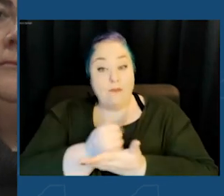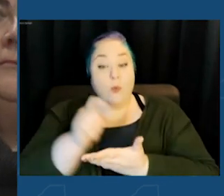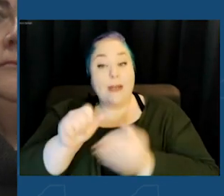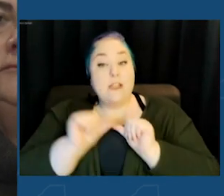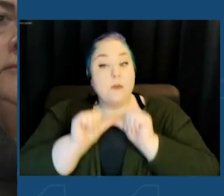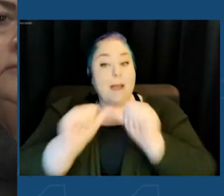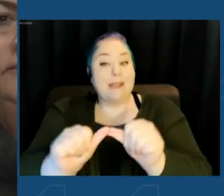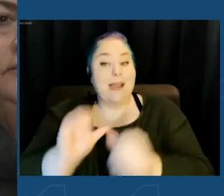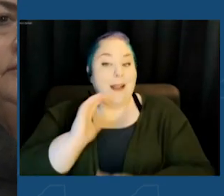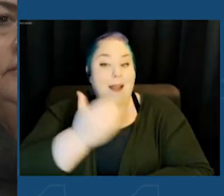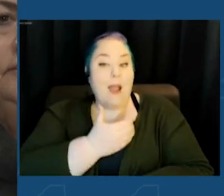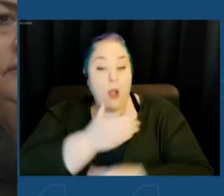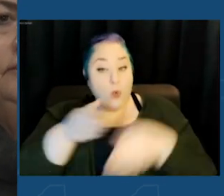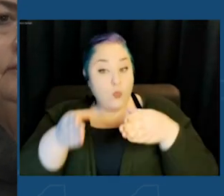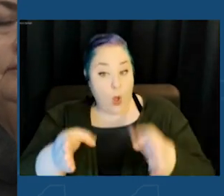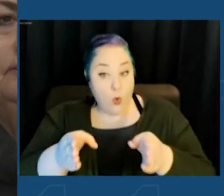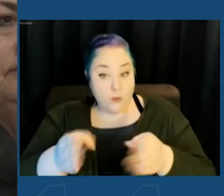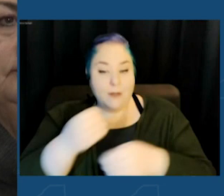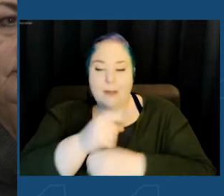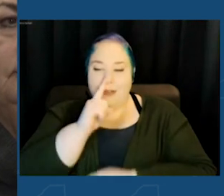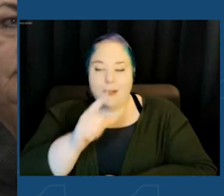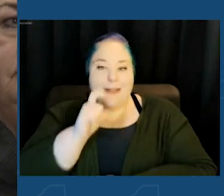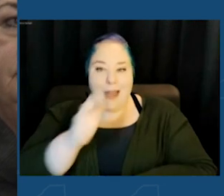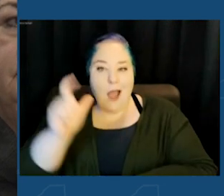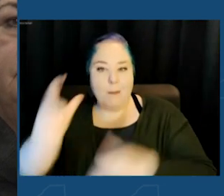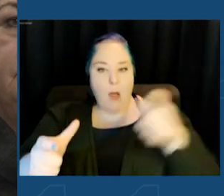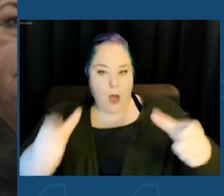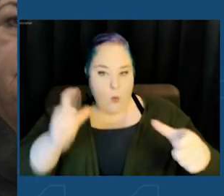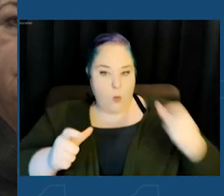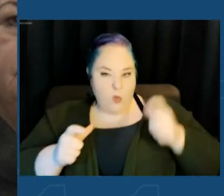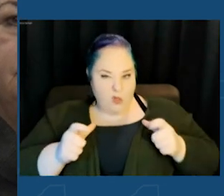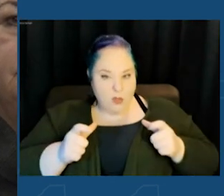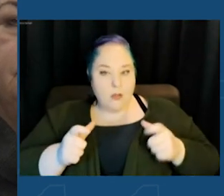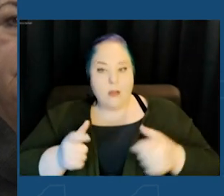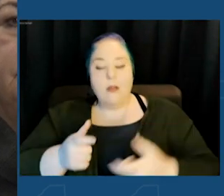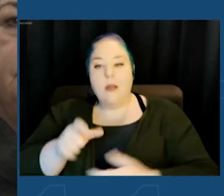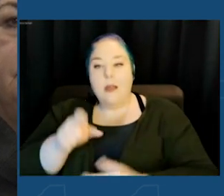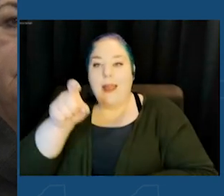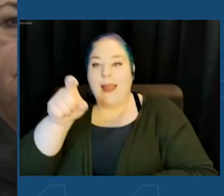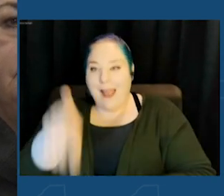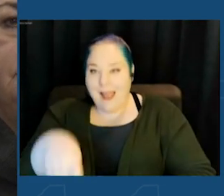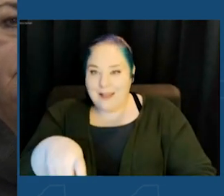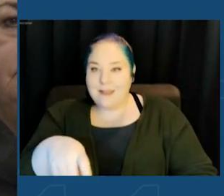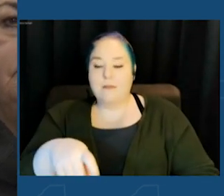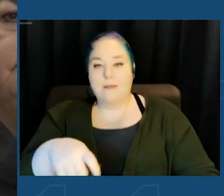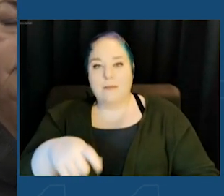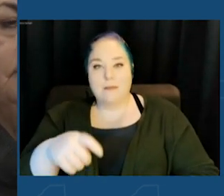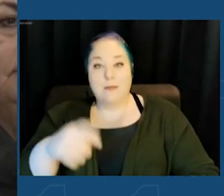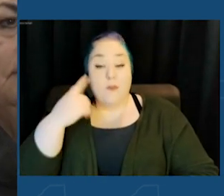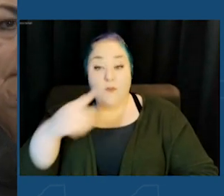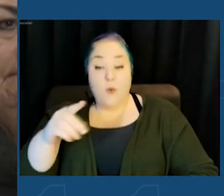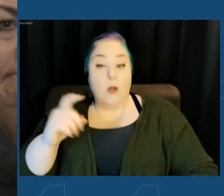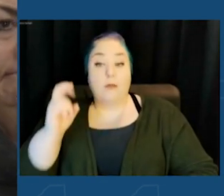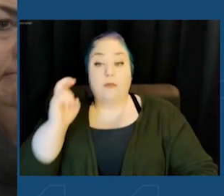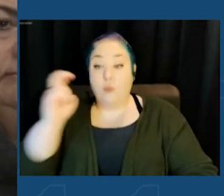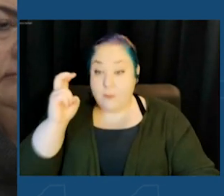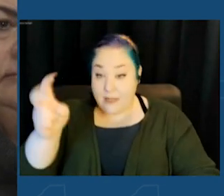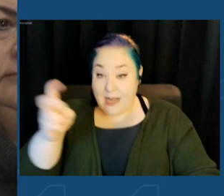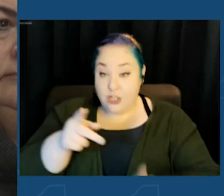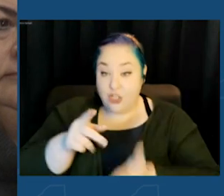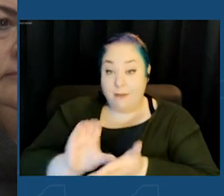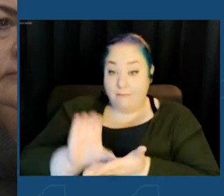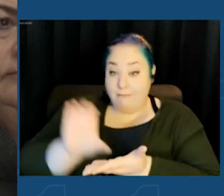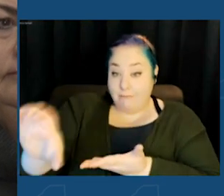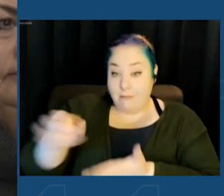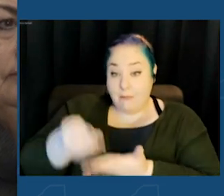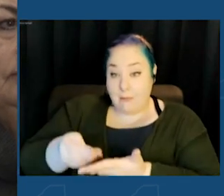to make sure that we don't have potholes in the winter time it needs to go back toward it's dedicated toward transportation and I'm really proud that